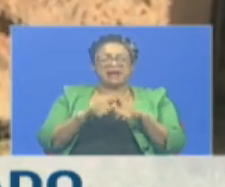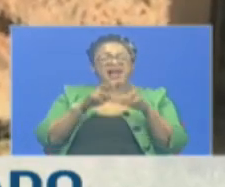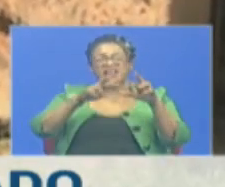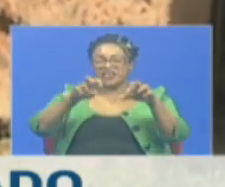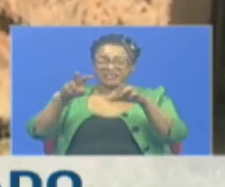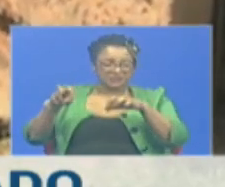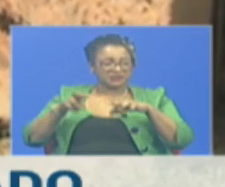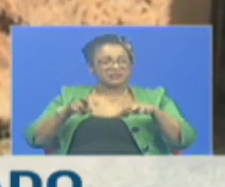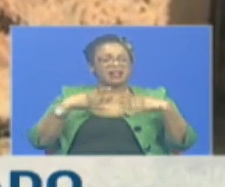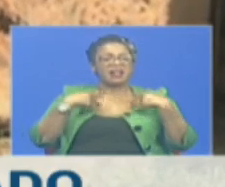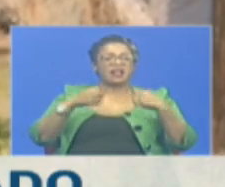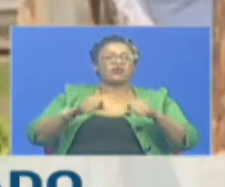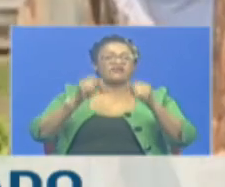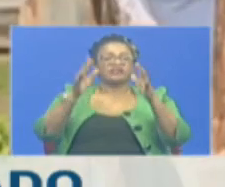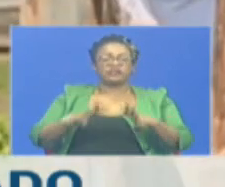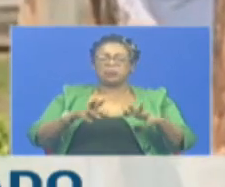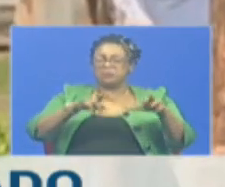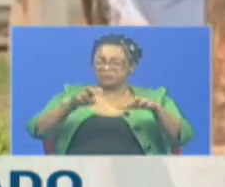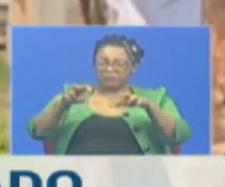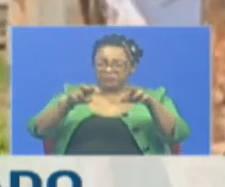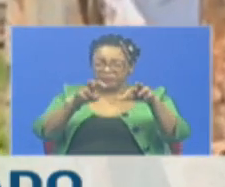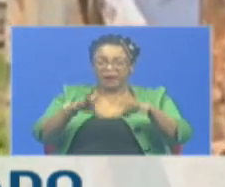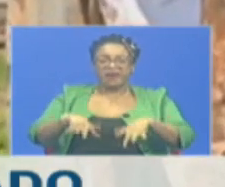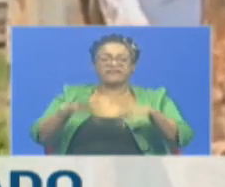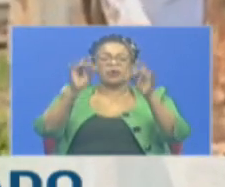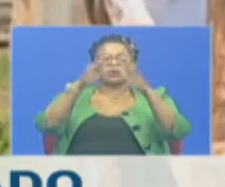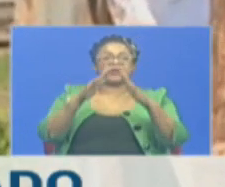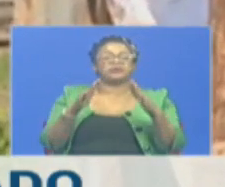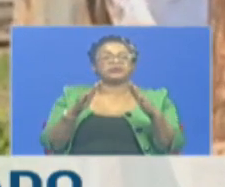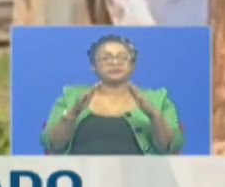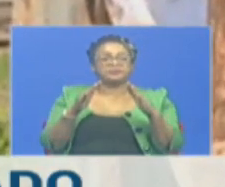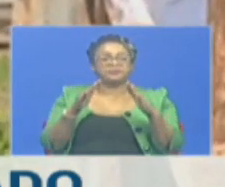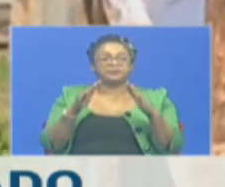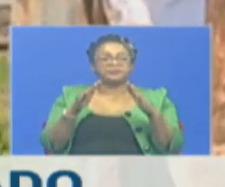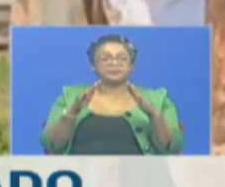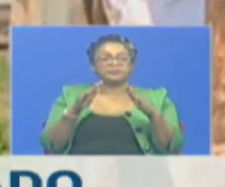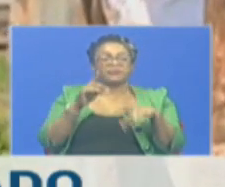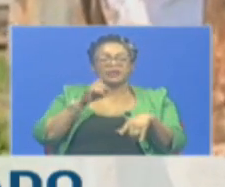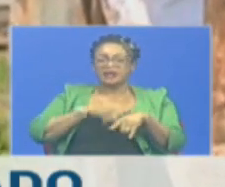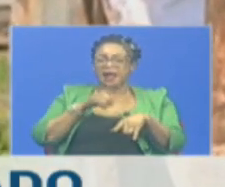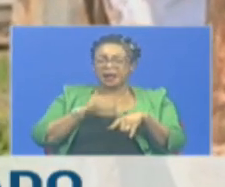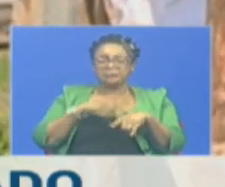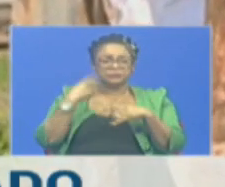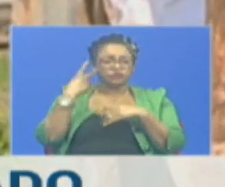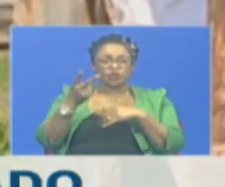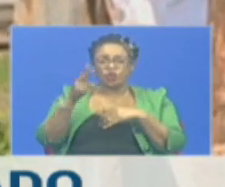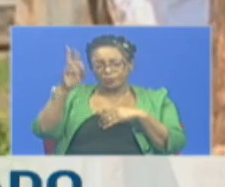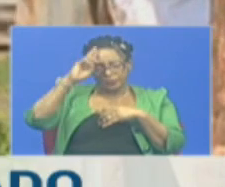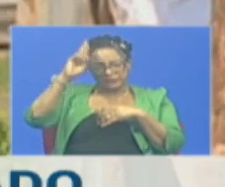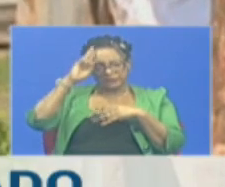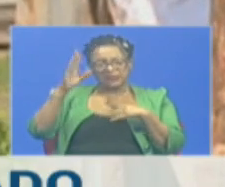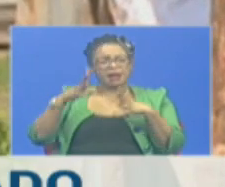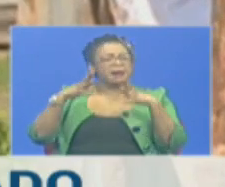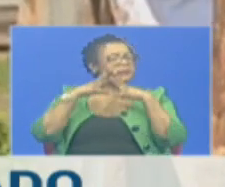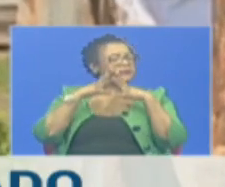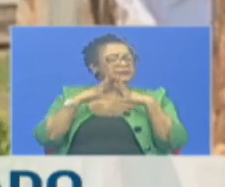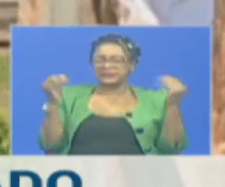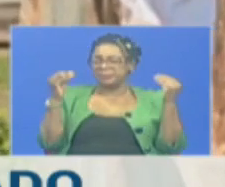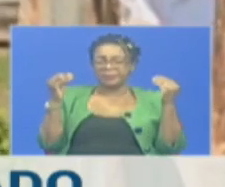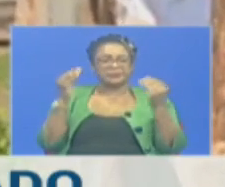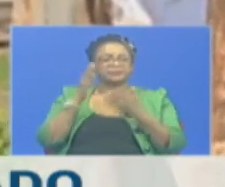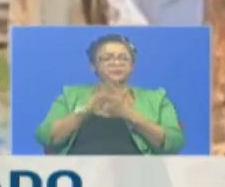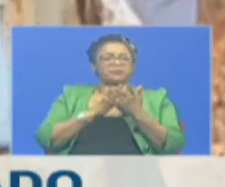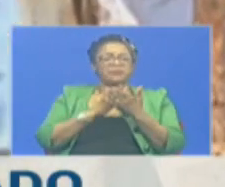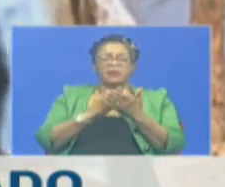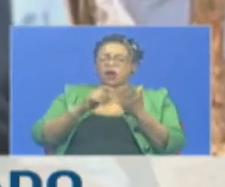officials traced her to her house. You know, people are ambushed when they saw the police. Yeah, some of them locked themselves in the